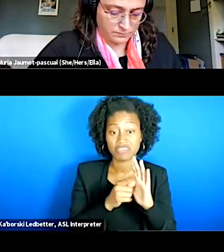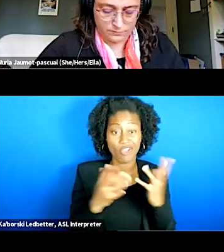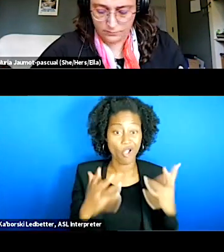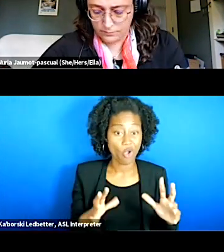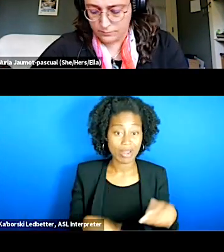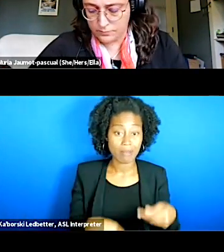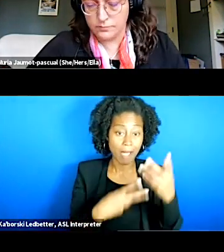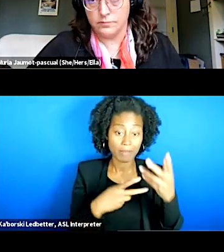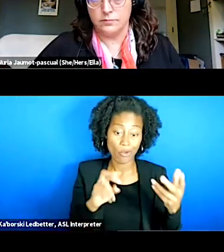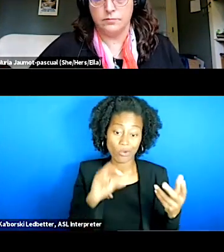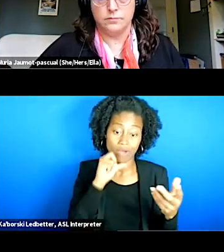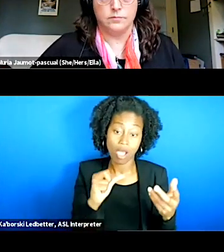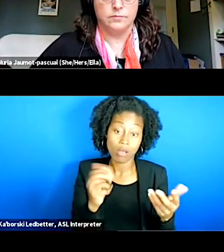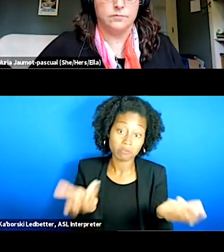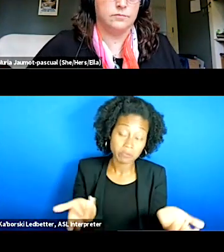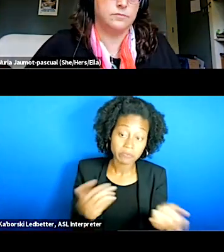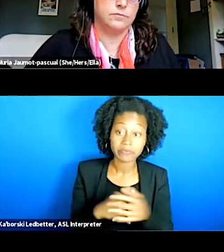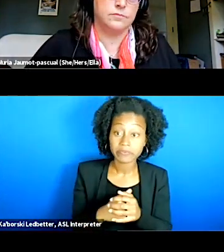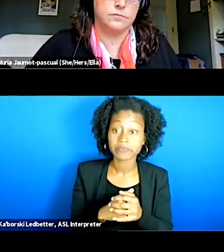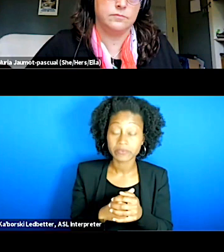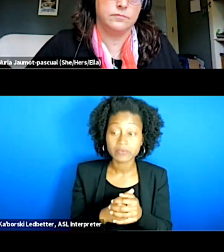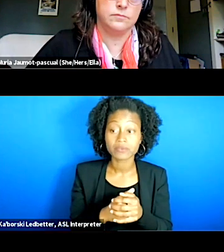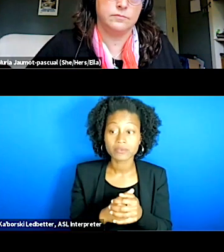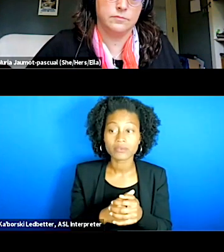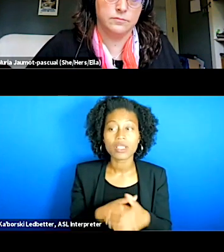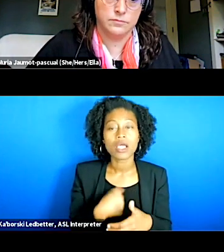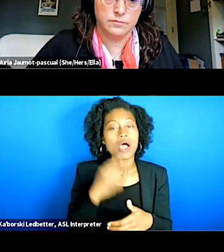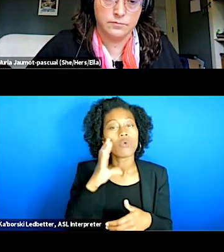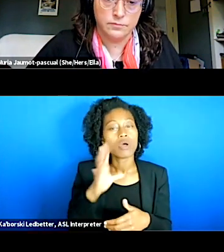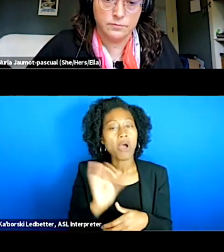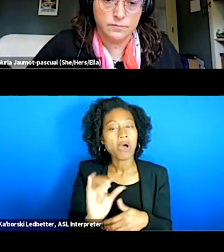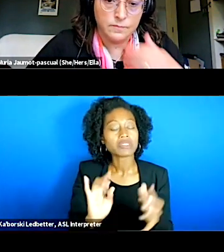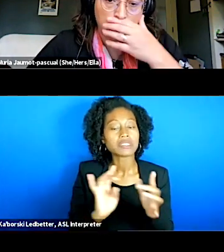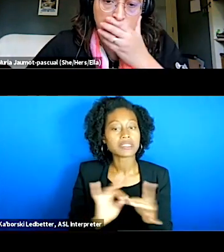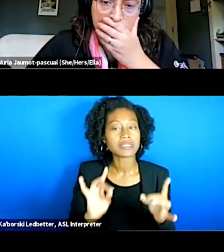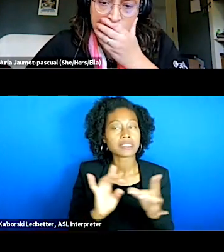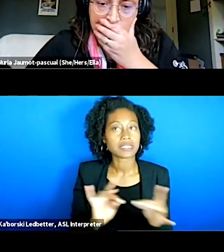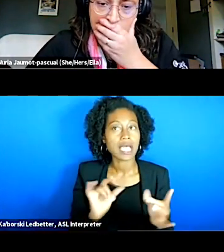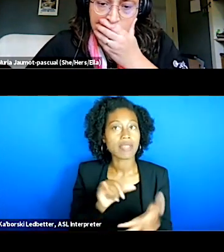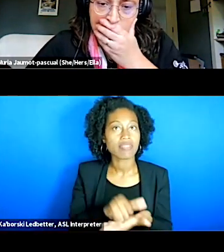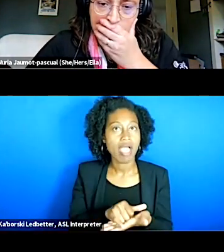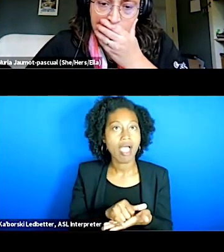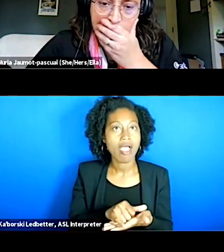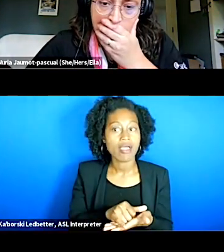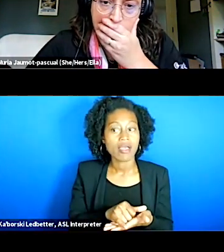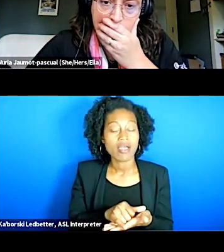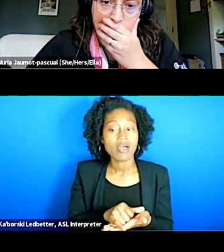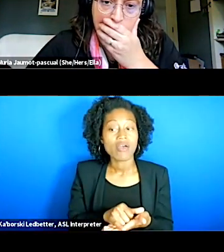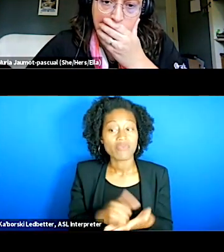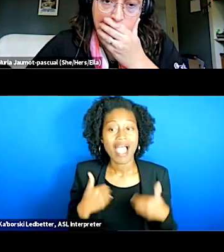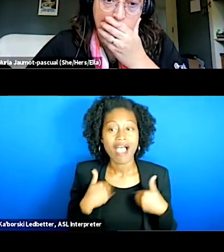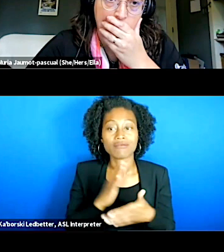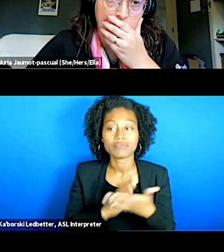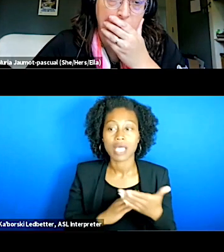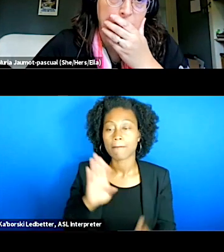populated or not. And I would also say that there is a bias